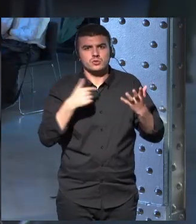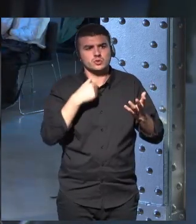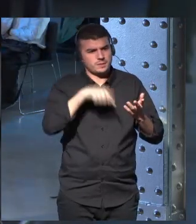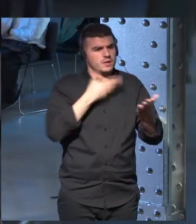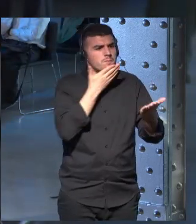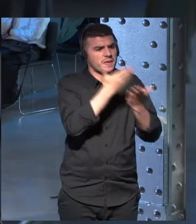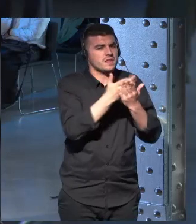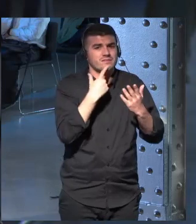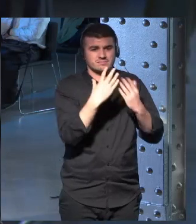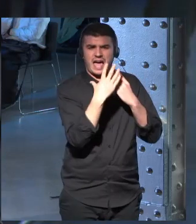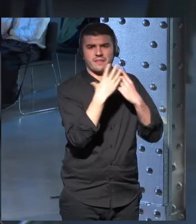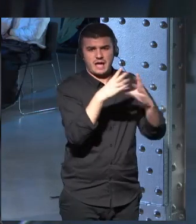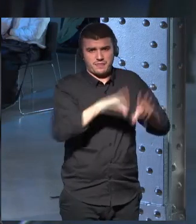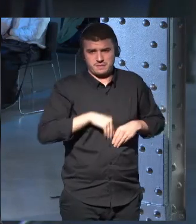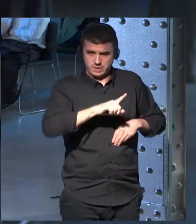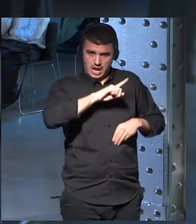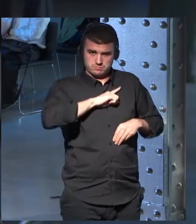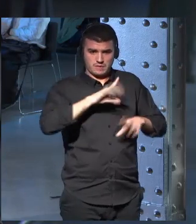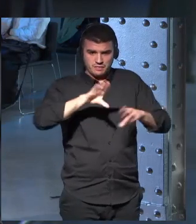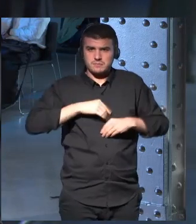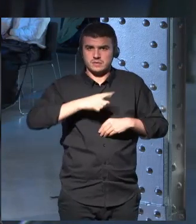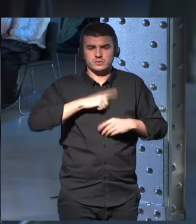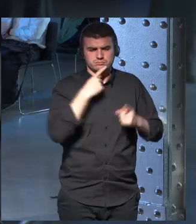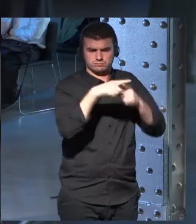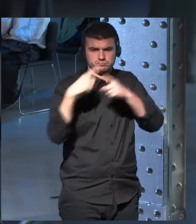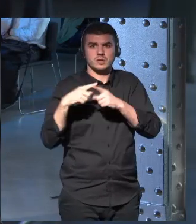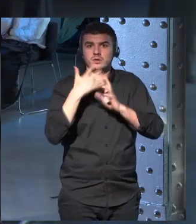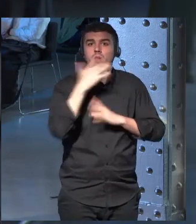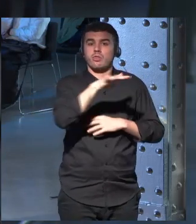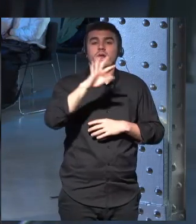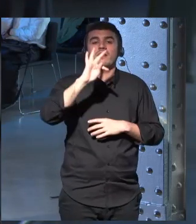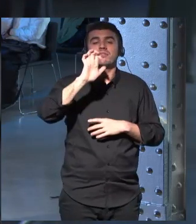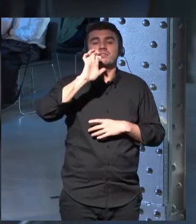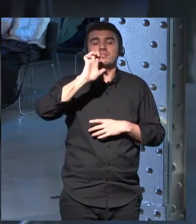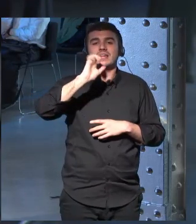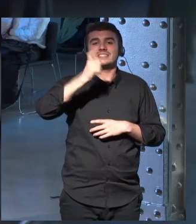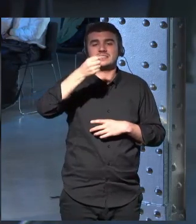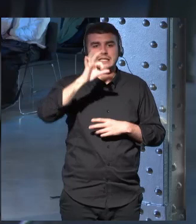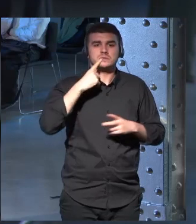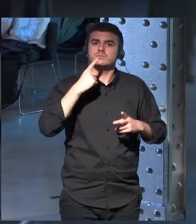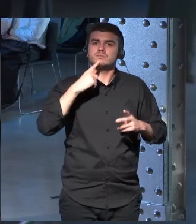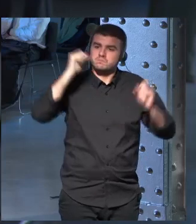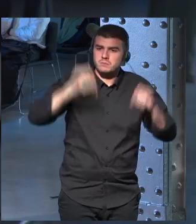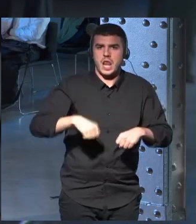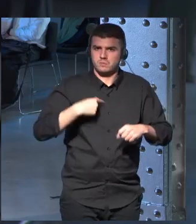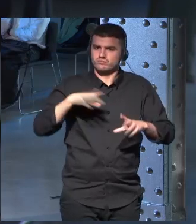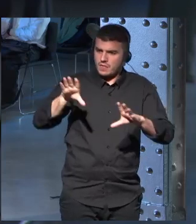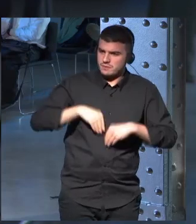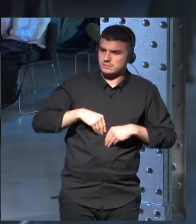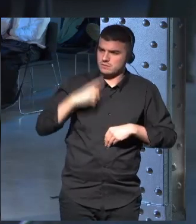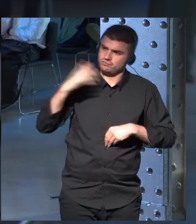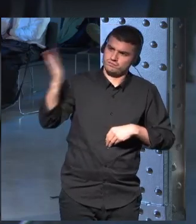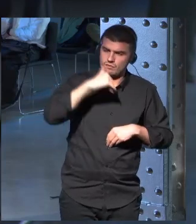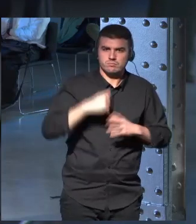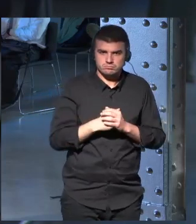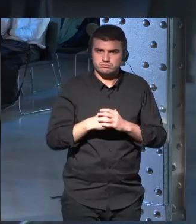And the University of Texas wrote back saying, okay, come here. And I spent 3 years there